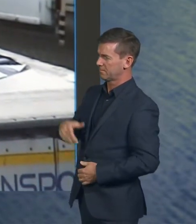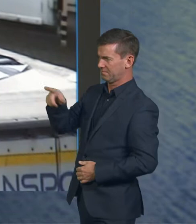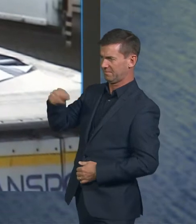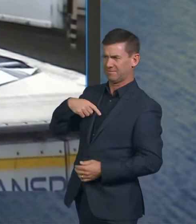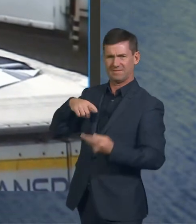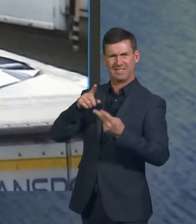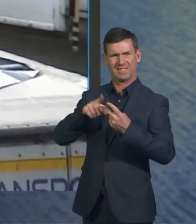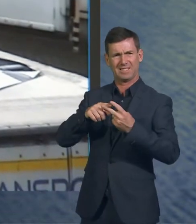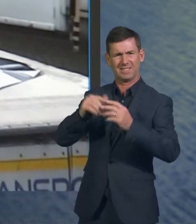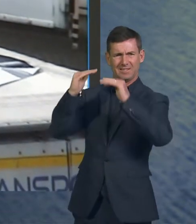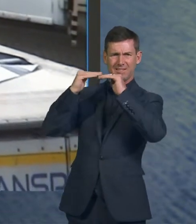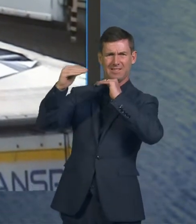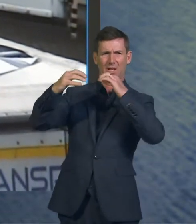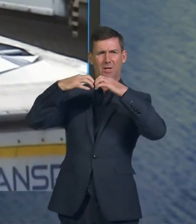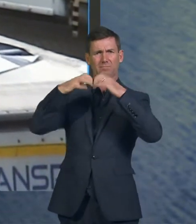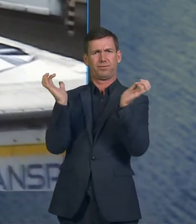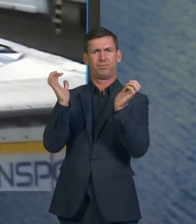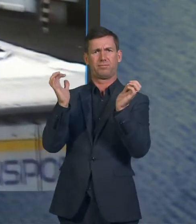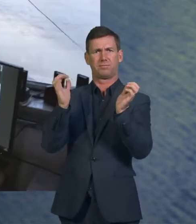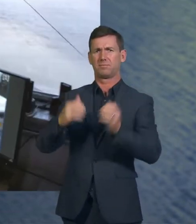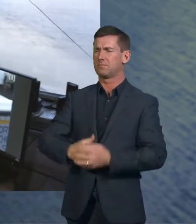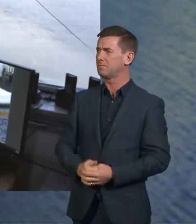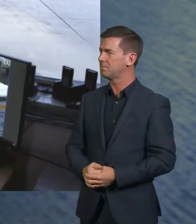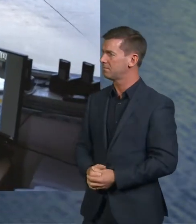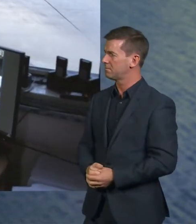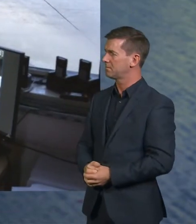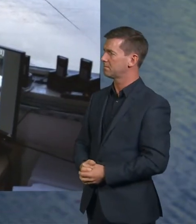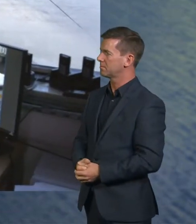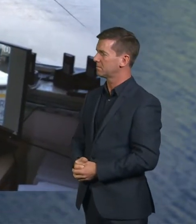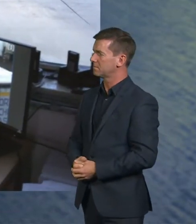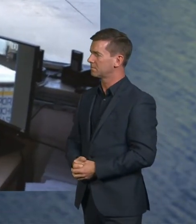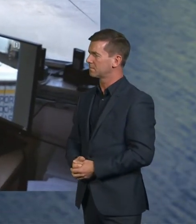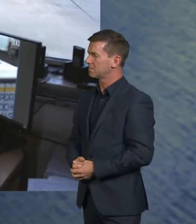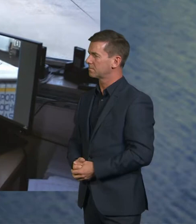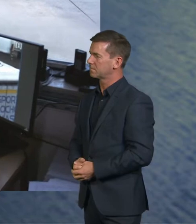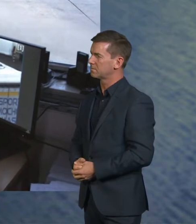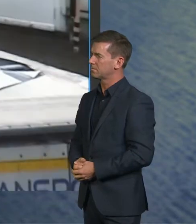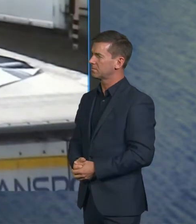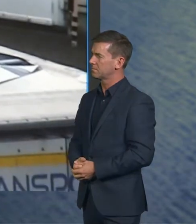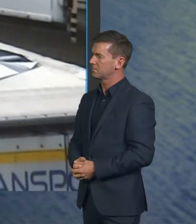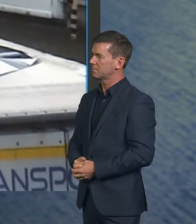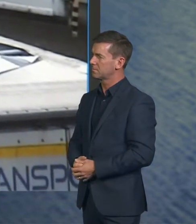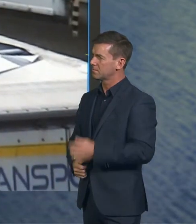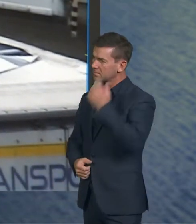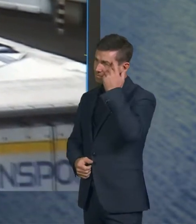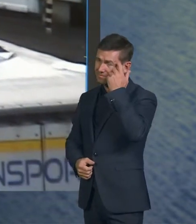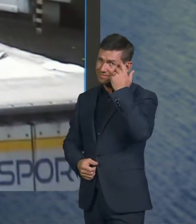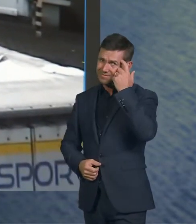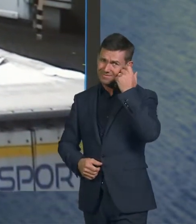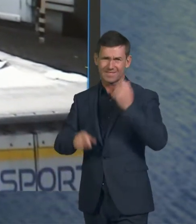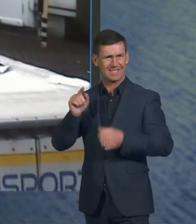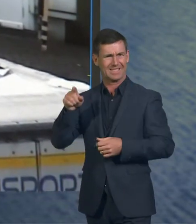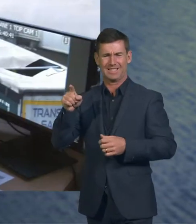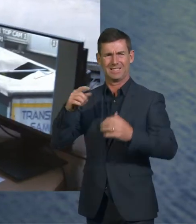ripped roof. This one here, it goes all the way across. Oh, well. And you've got all this material as well, so even on a